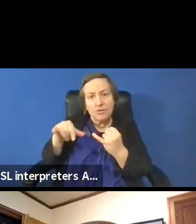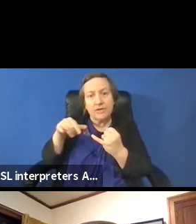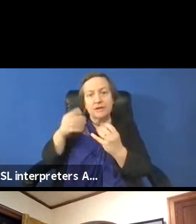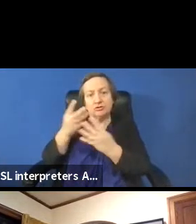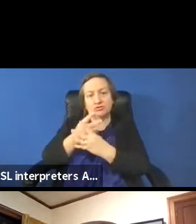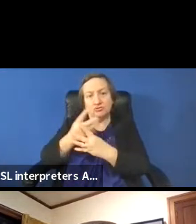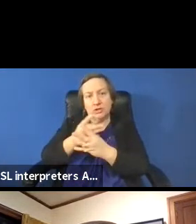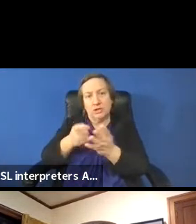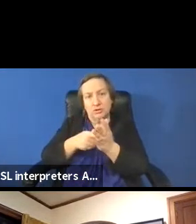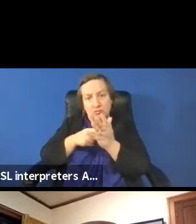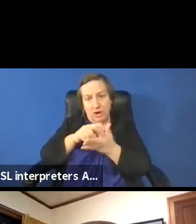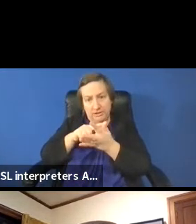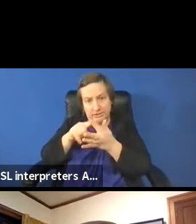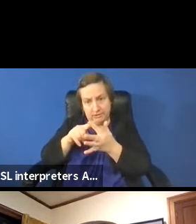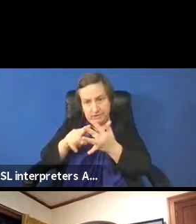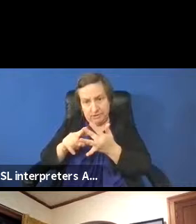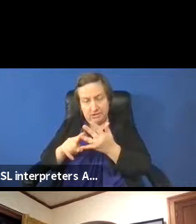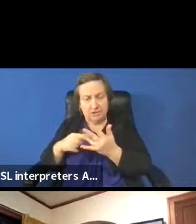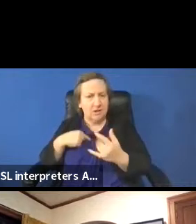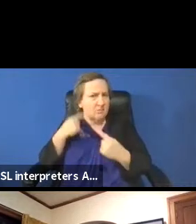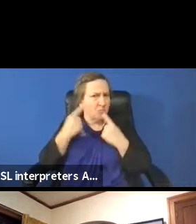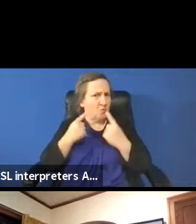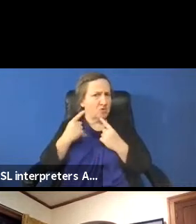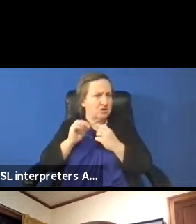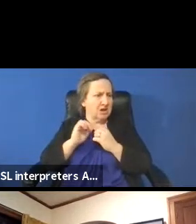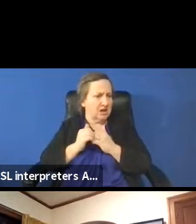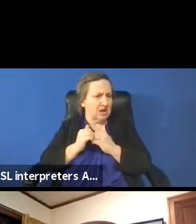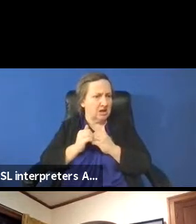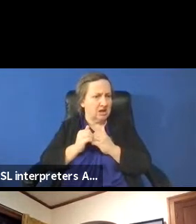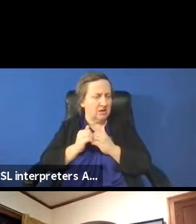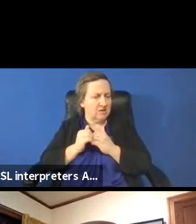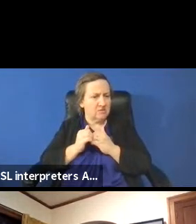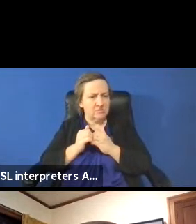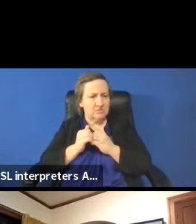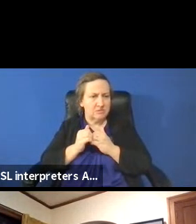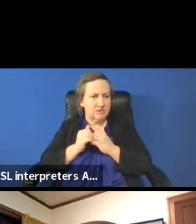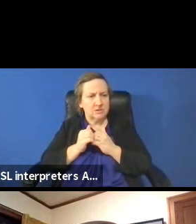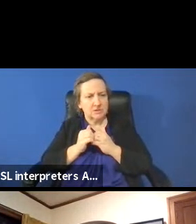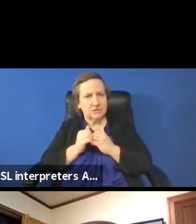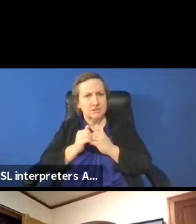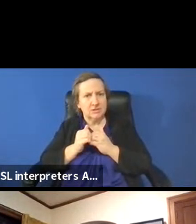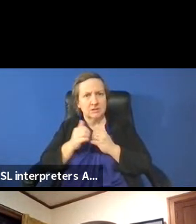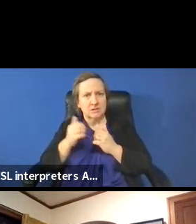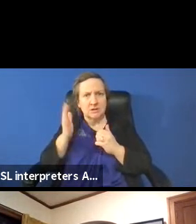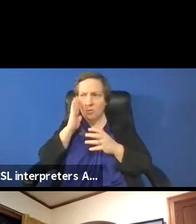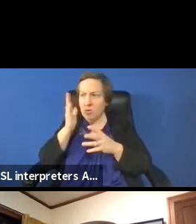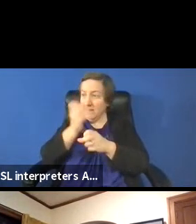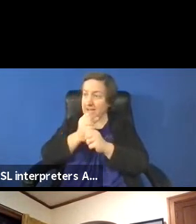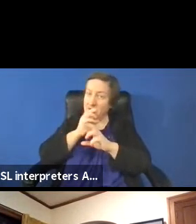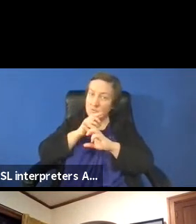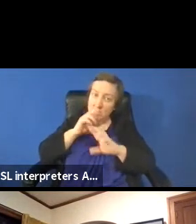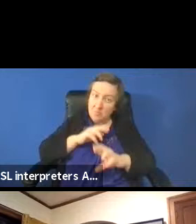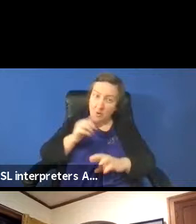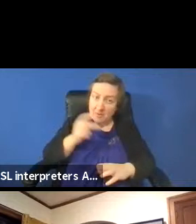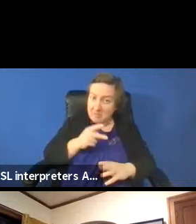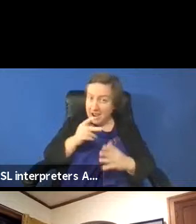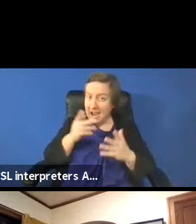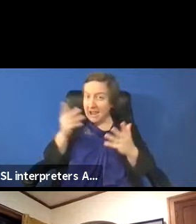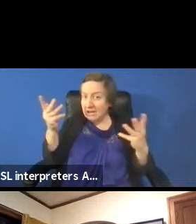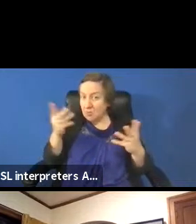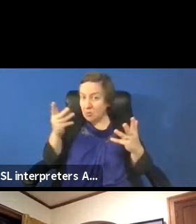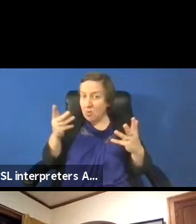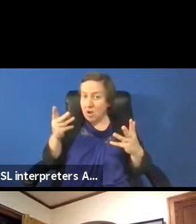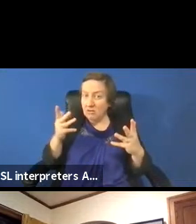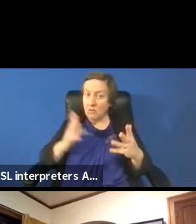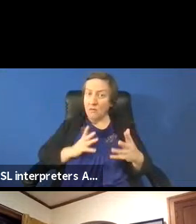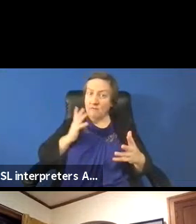criteria, and I'm wondering like how, are we going to get a report back on like what ends up being